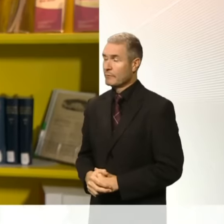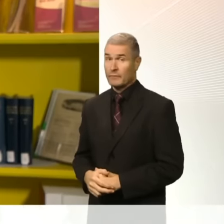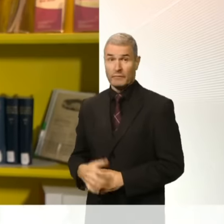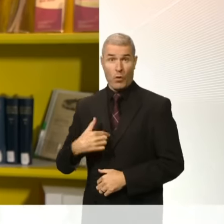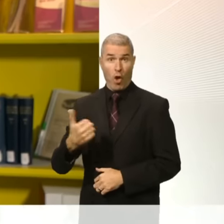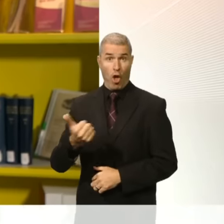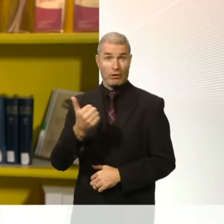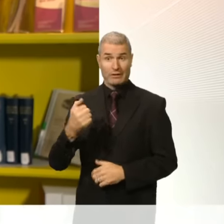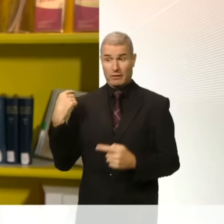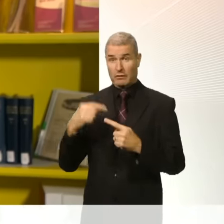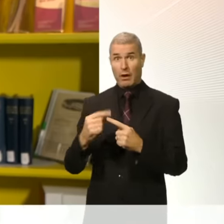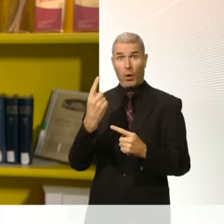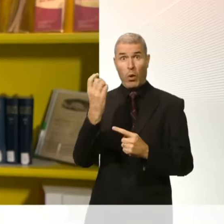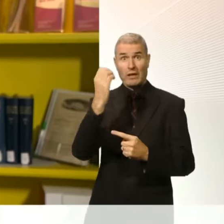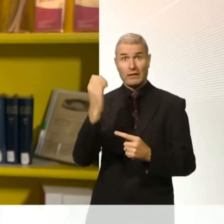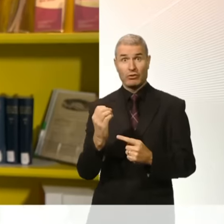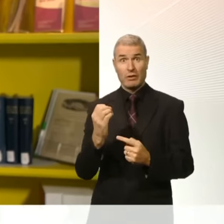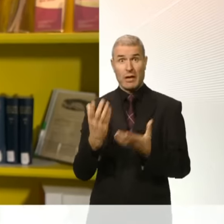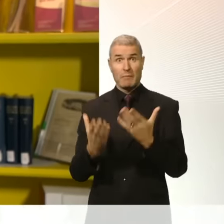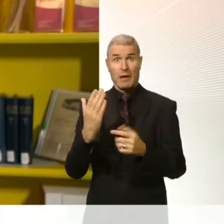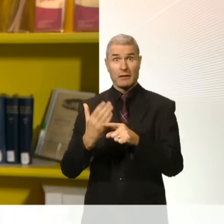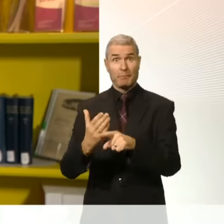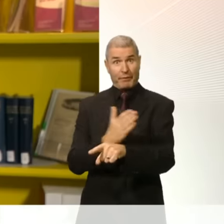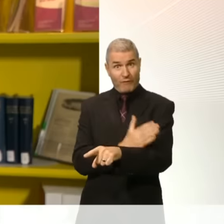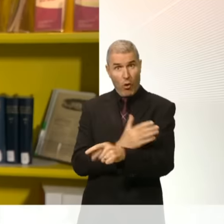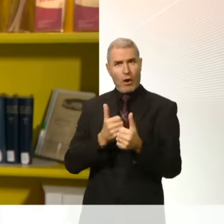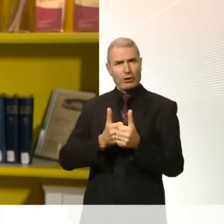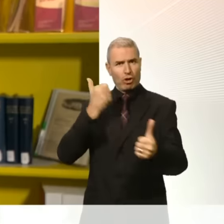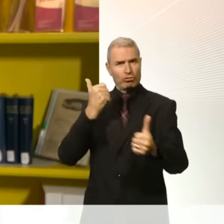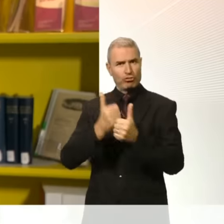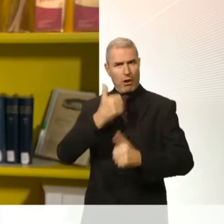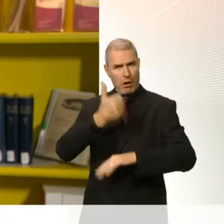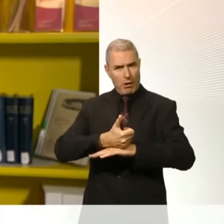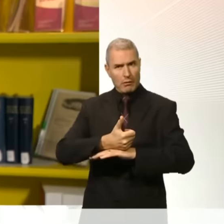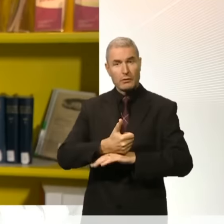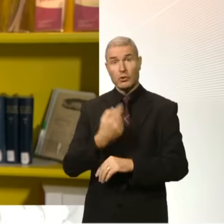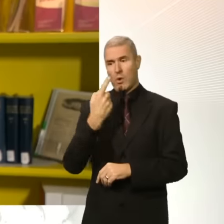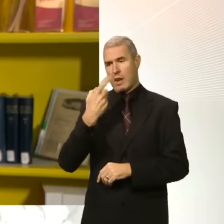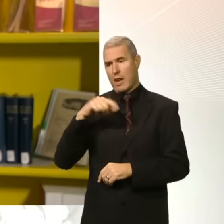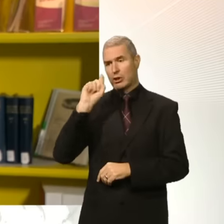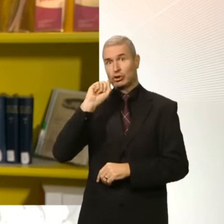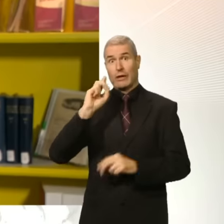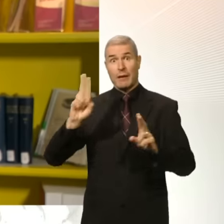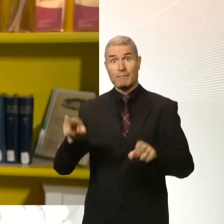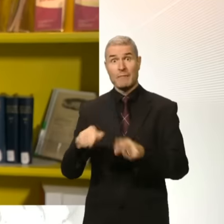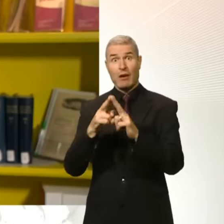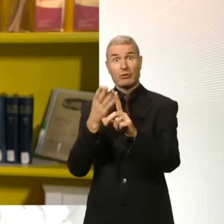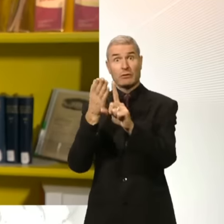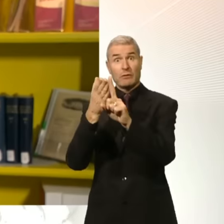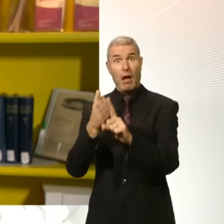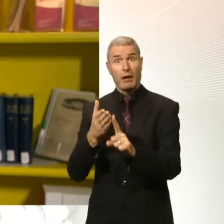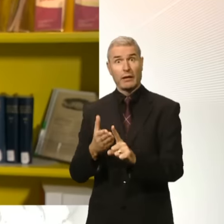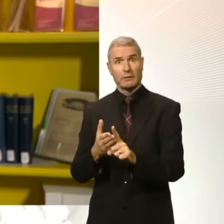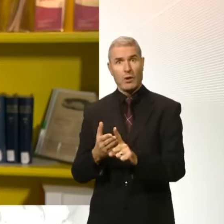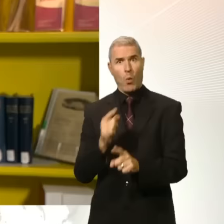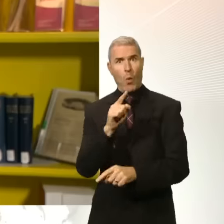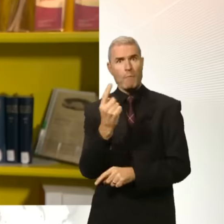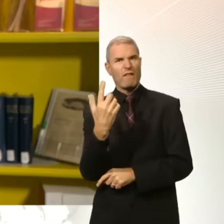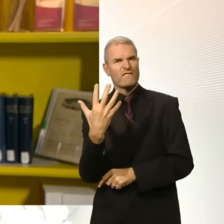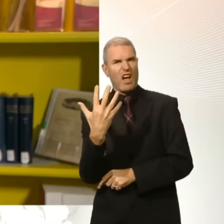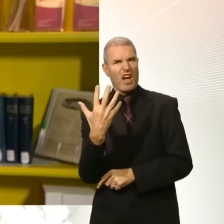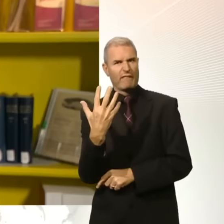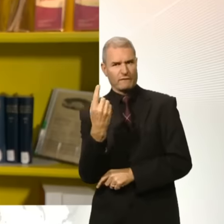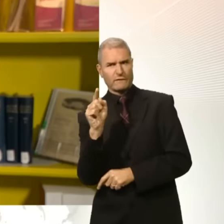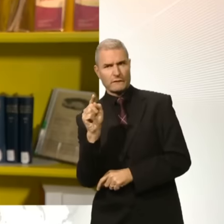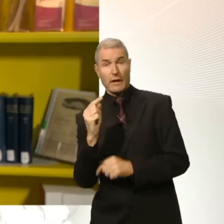1 degree warmer than we were in the pre-industrial period. The Paris Agreement has set targets of about 1.5 or 2 degrees, so we are